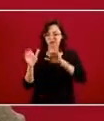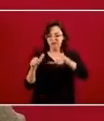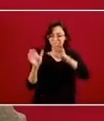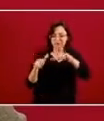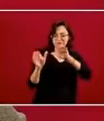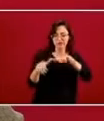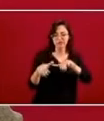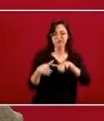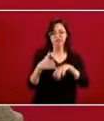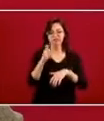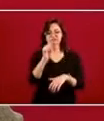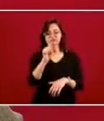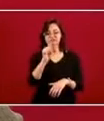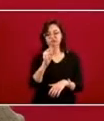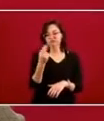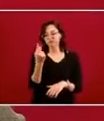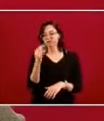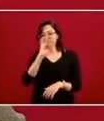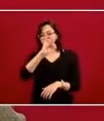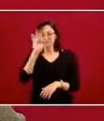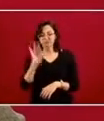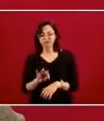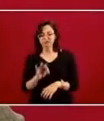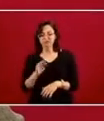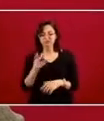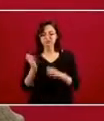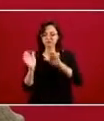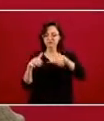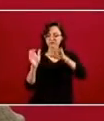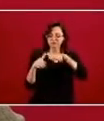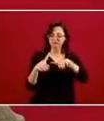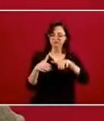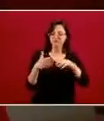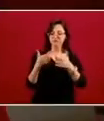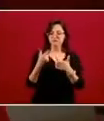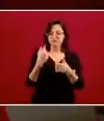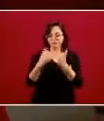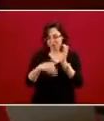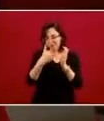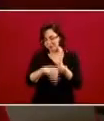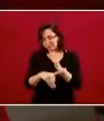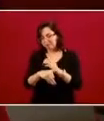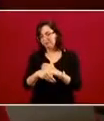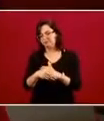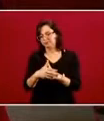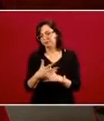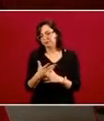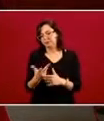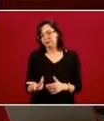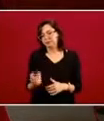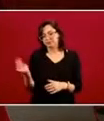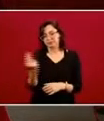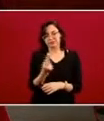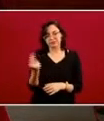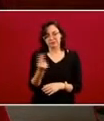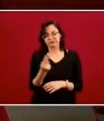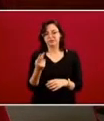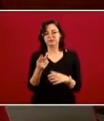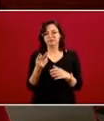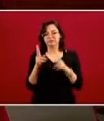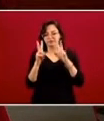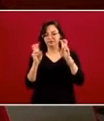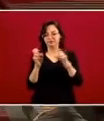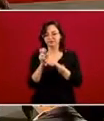of April we want to hire 20 to 25% of the deficit we are seeking